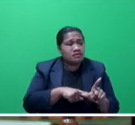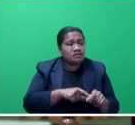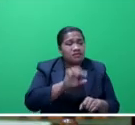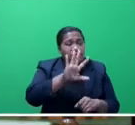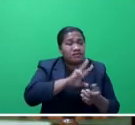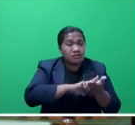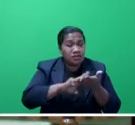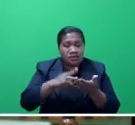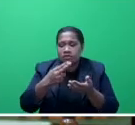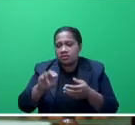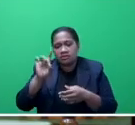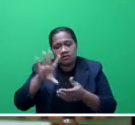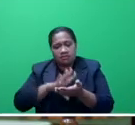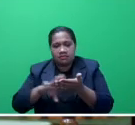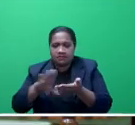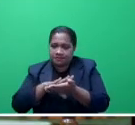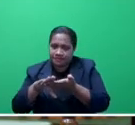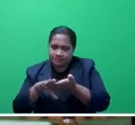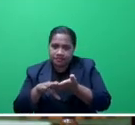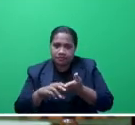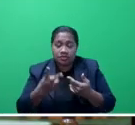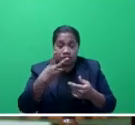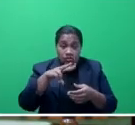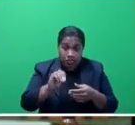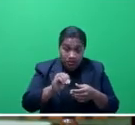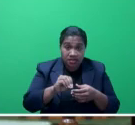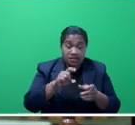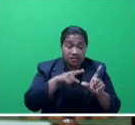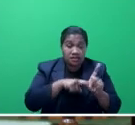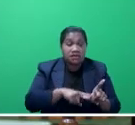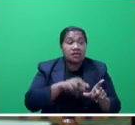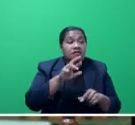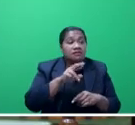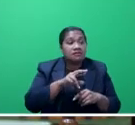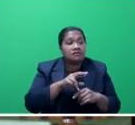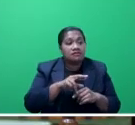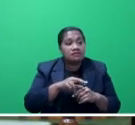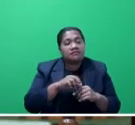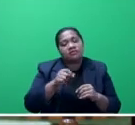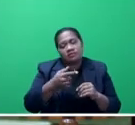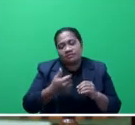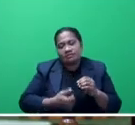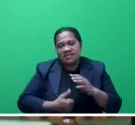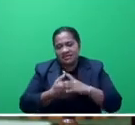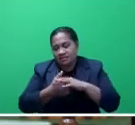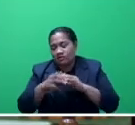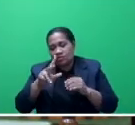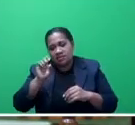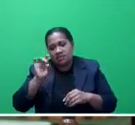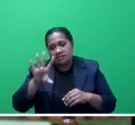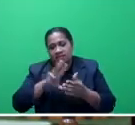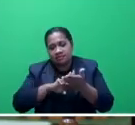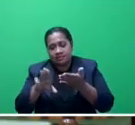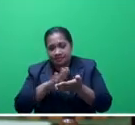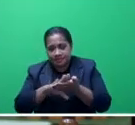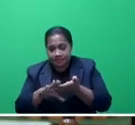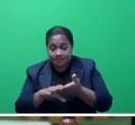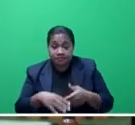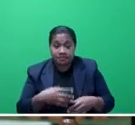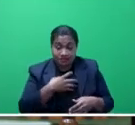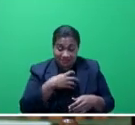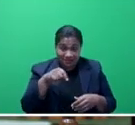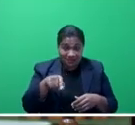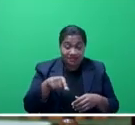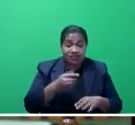million to $10 million, and a 20-year tax holiday for capital investments in excess of $10 million. To further incentivize these new